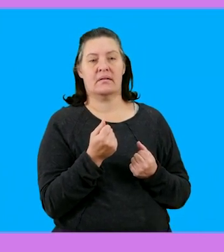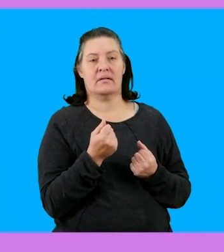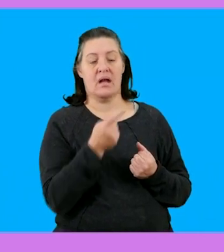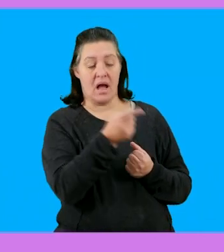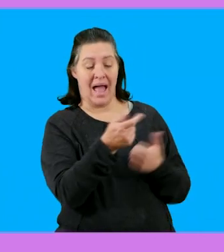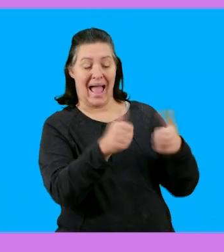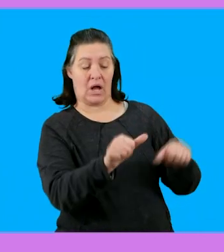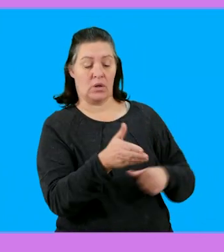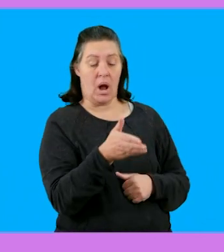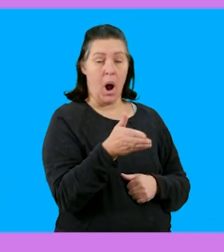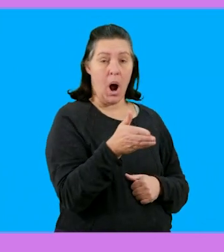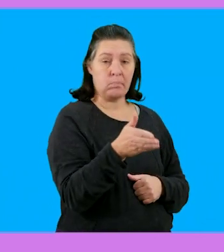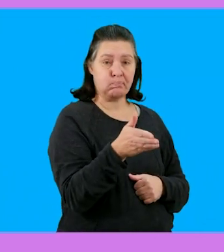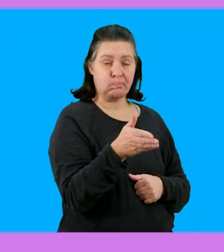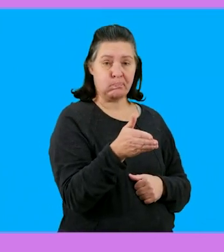in the account.